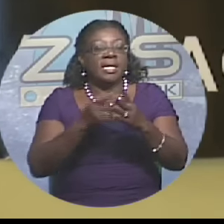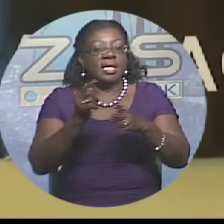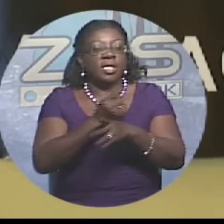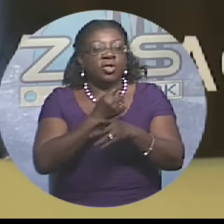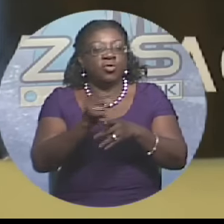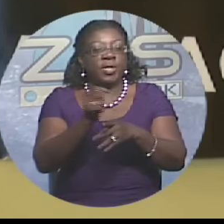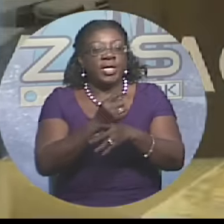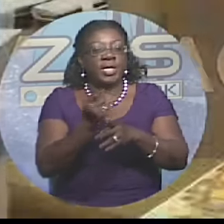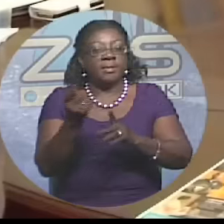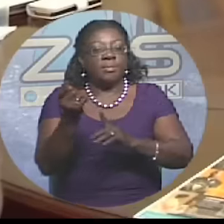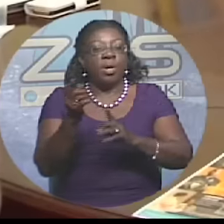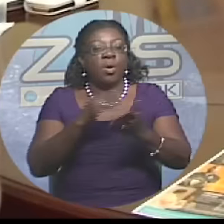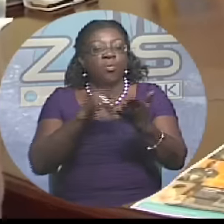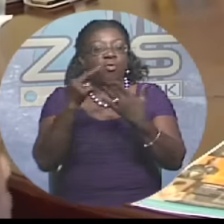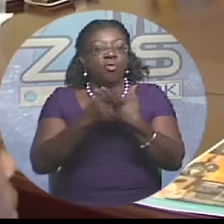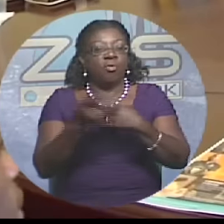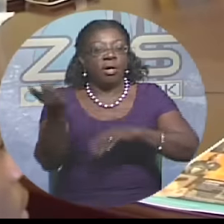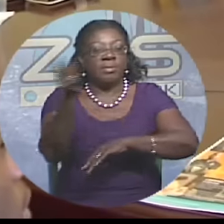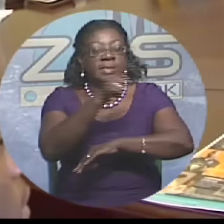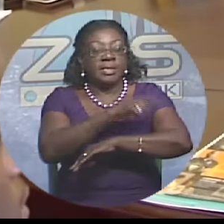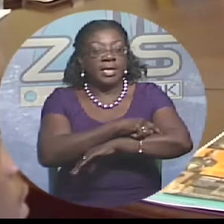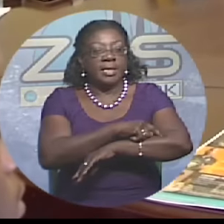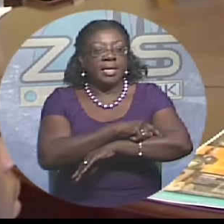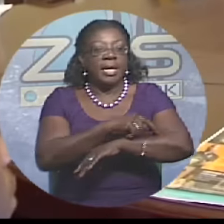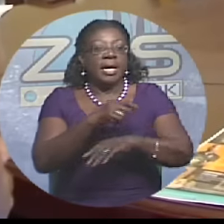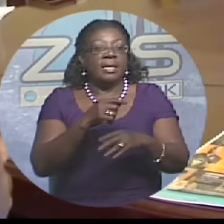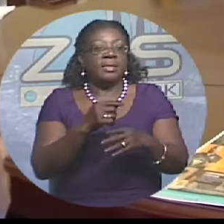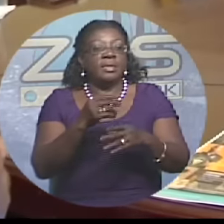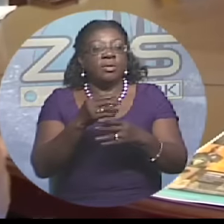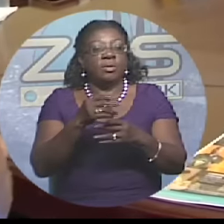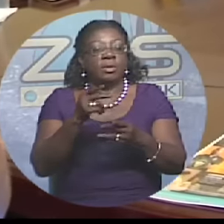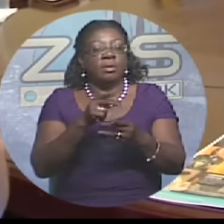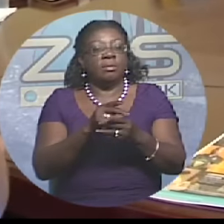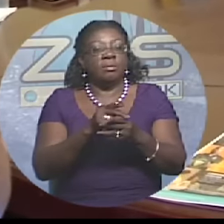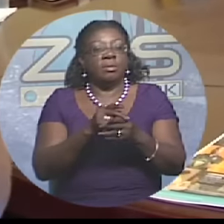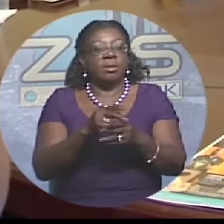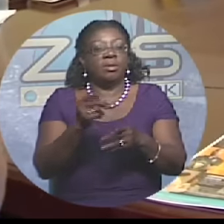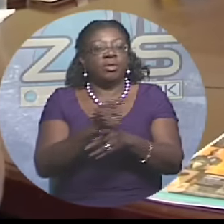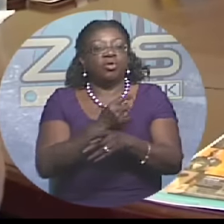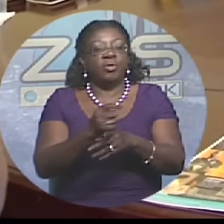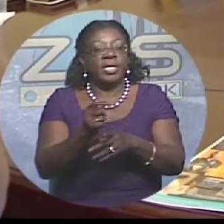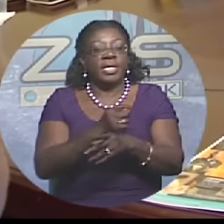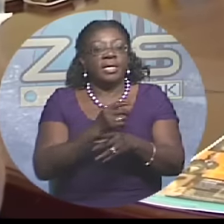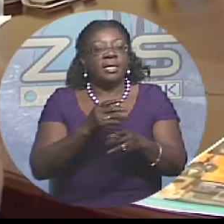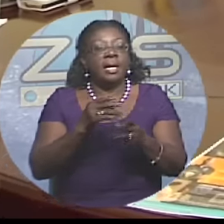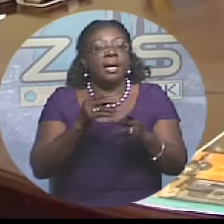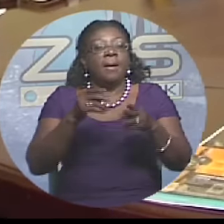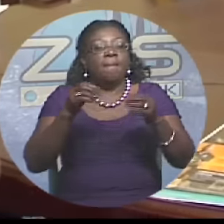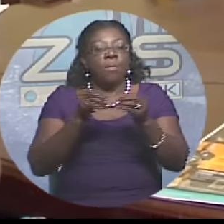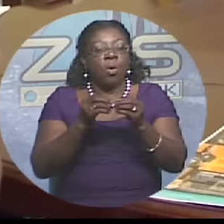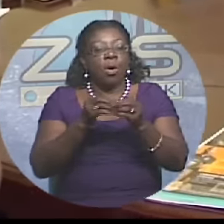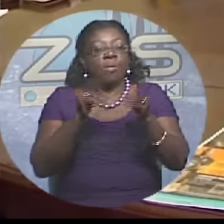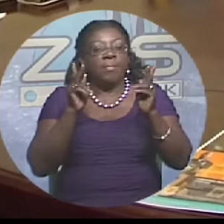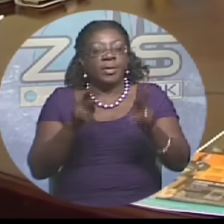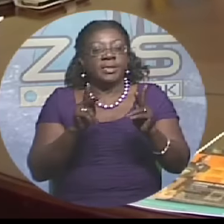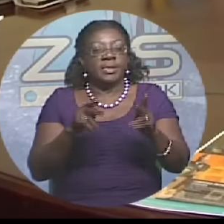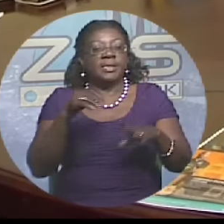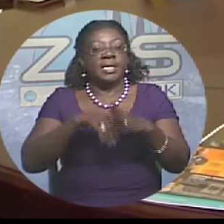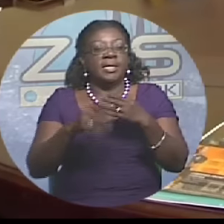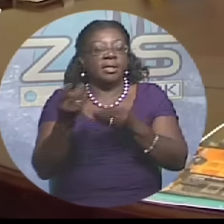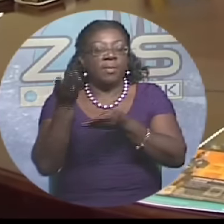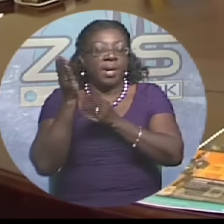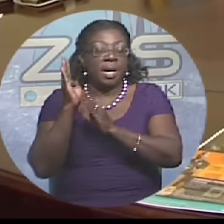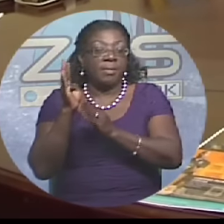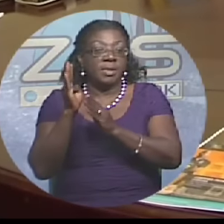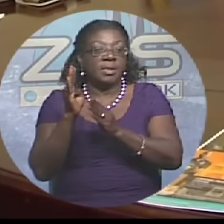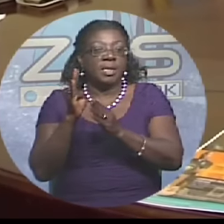company will combine the knowledge of the Bahamian workplace with certification and training materials used by international agencies.